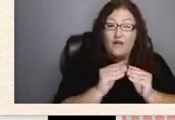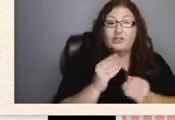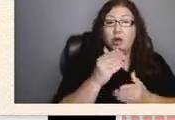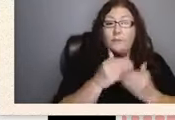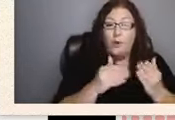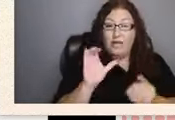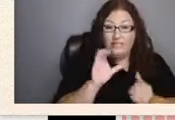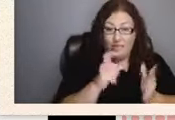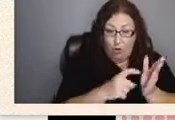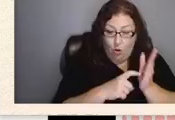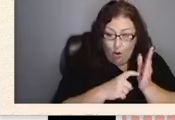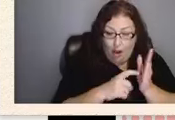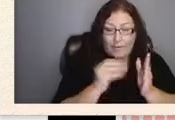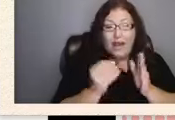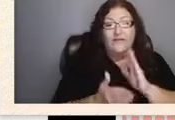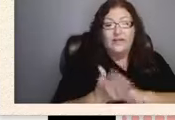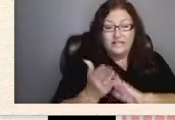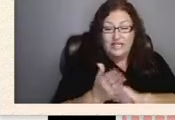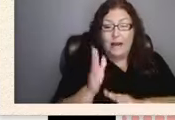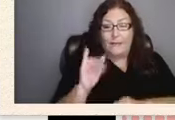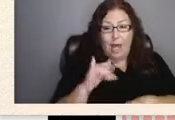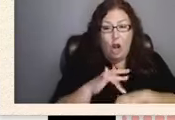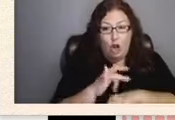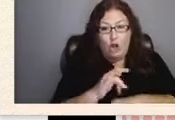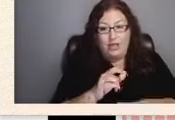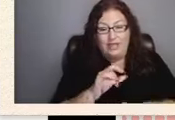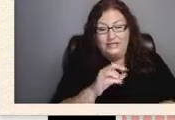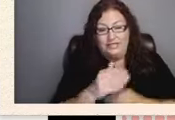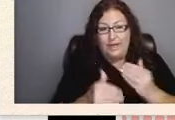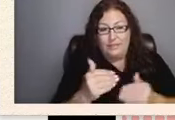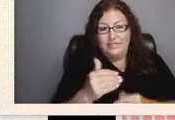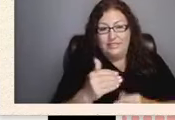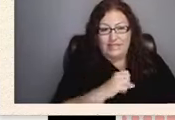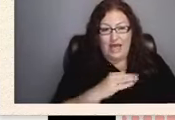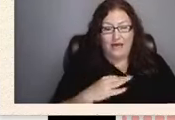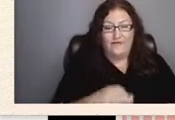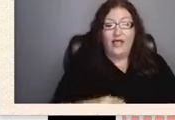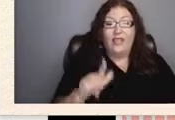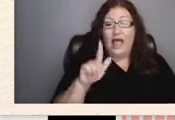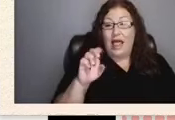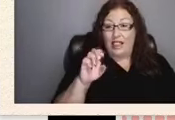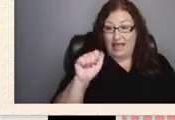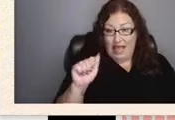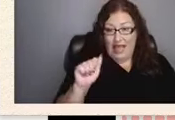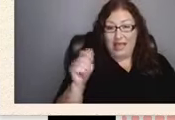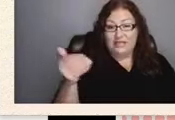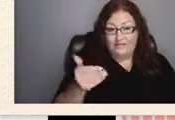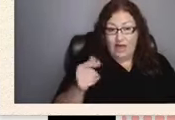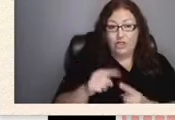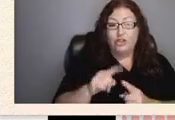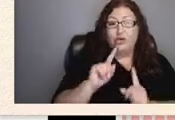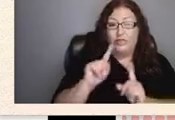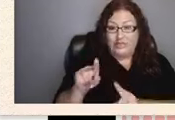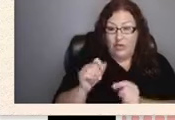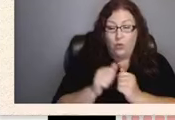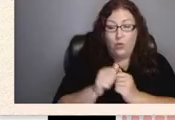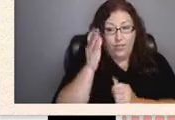is facilitated by Early Steps staff. The LEA is invited to attend with parent